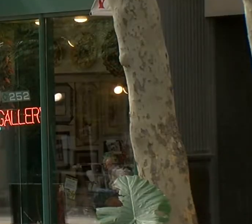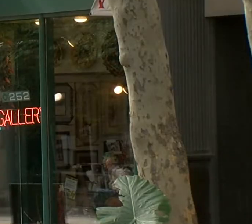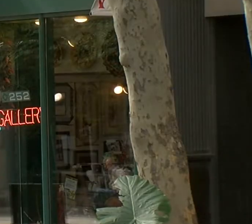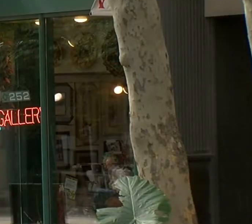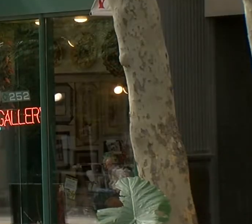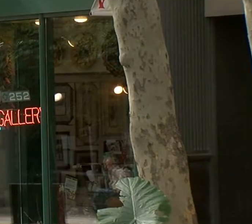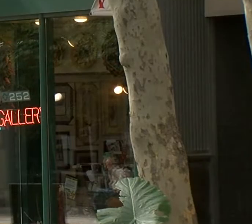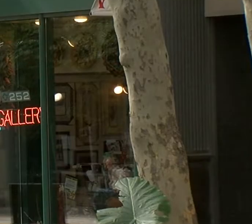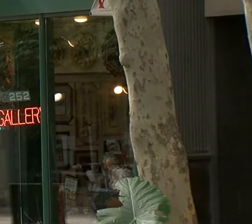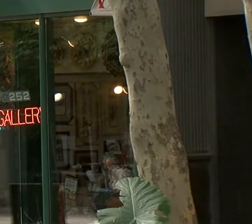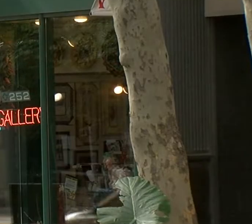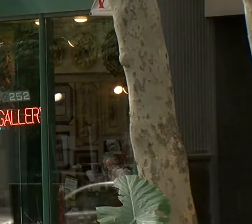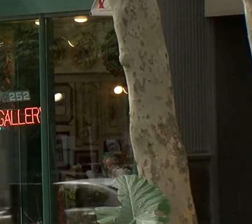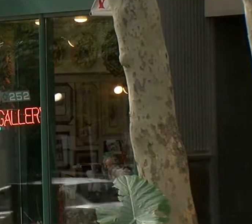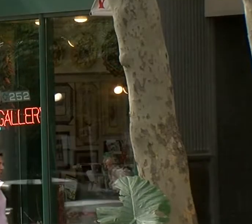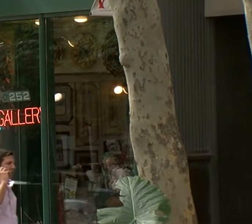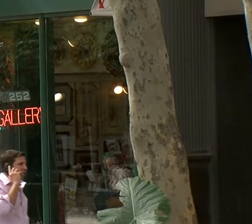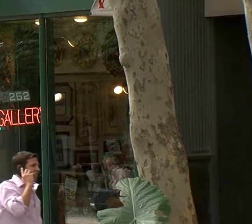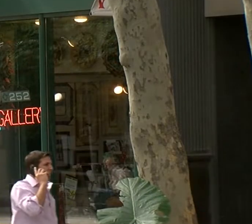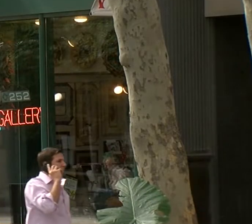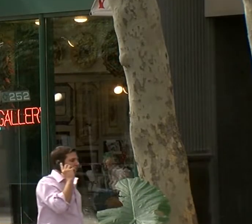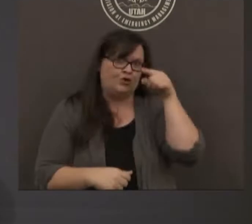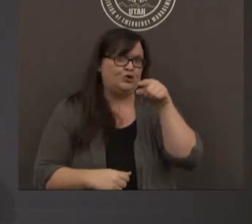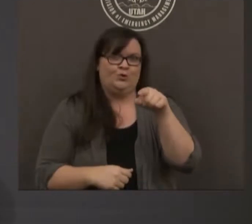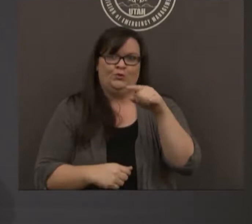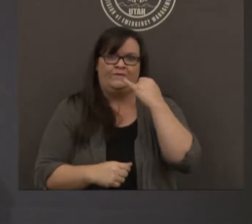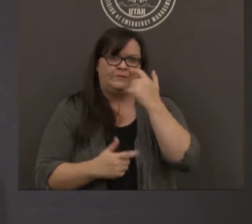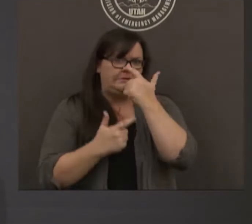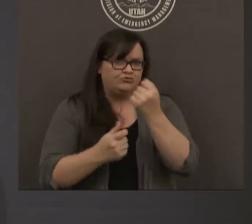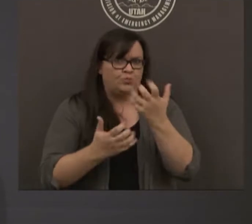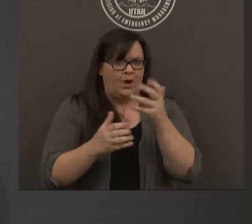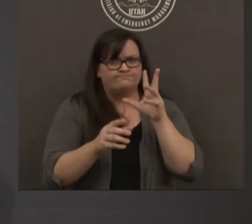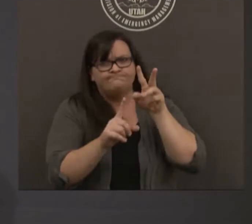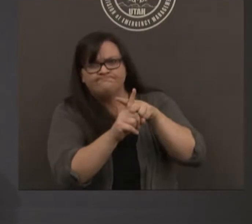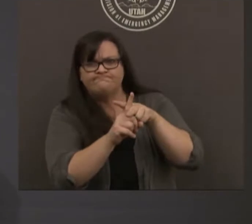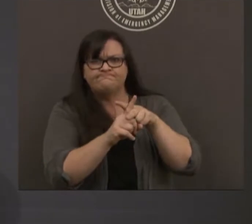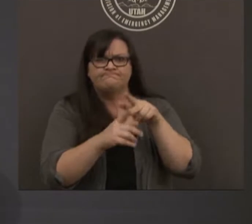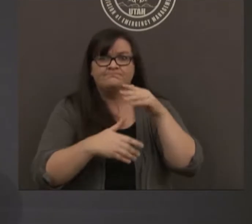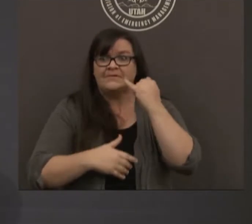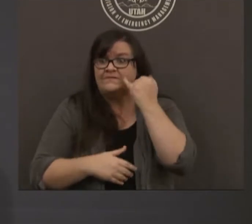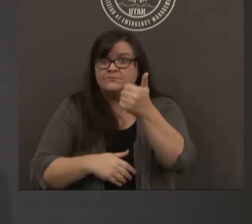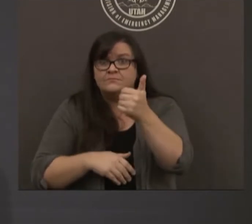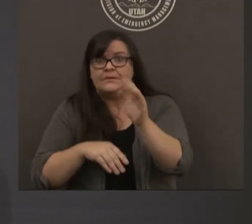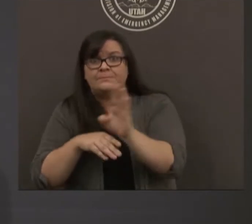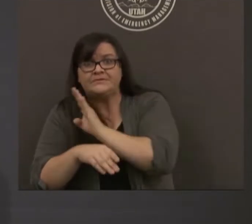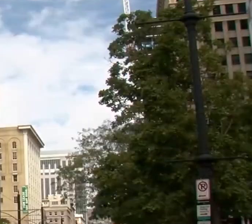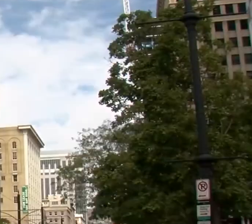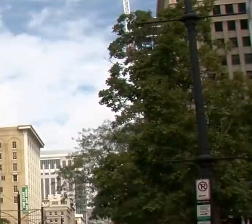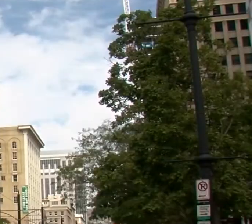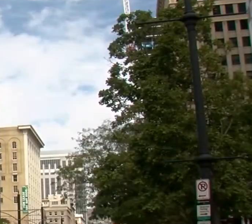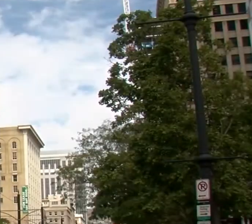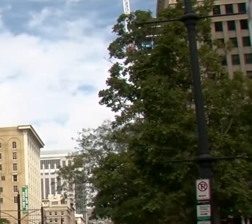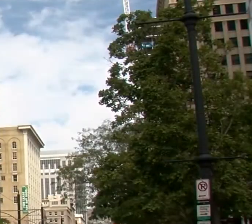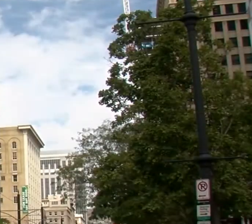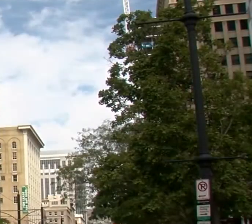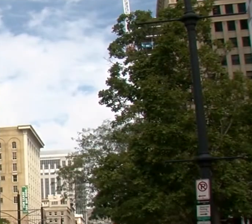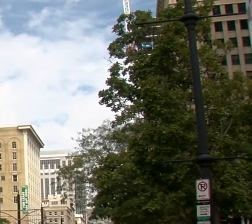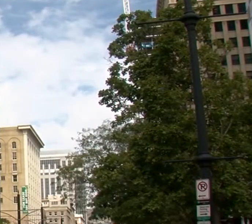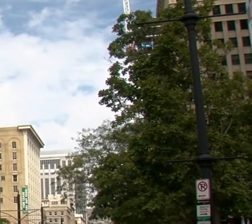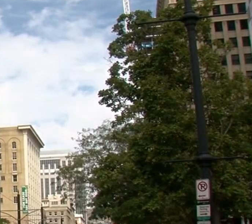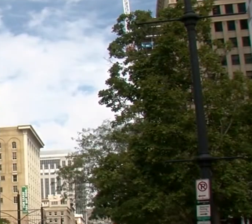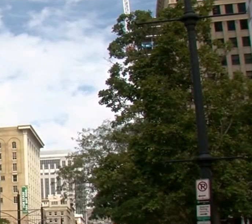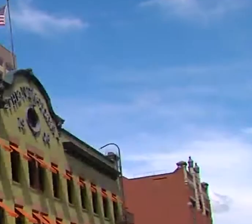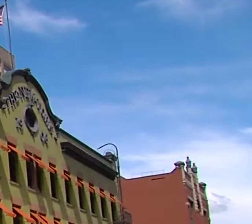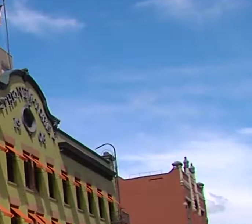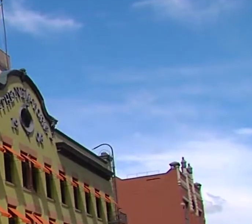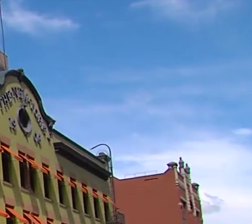which makes up 90% of our economy. Governor Gary Herbert telling business owners to apply for paycheck protection and